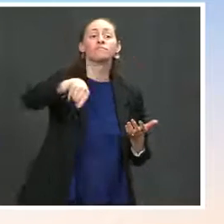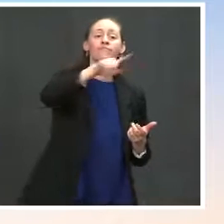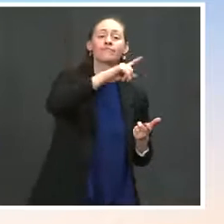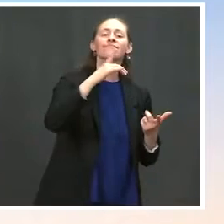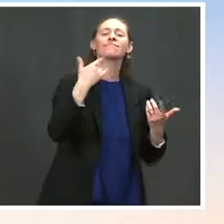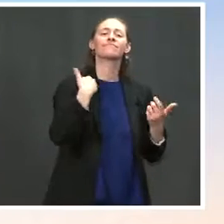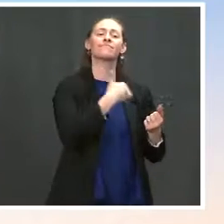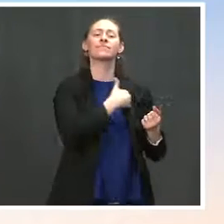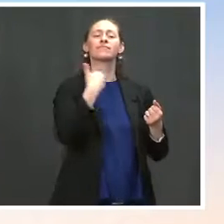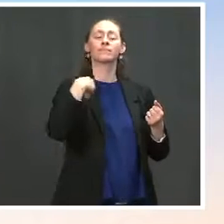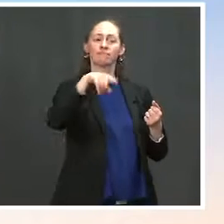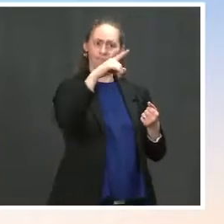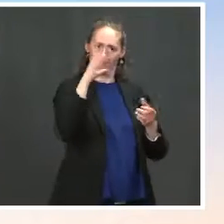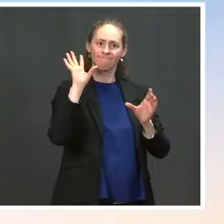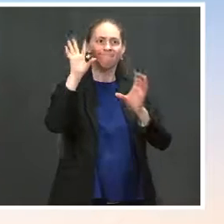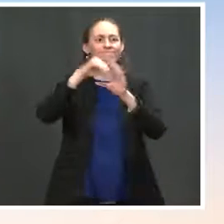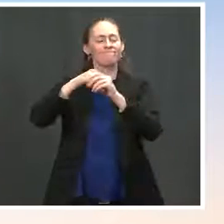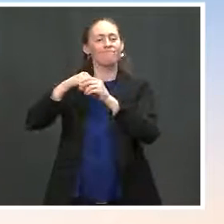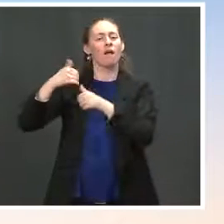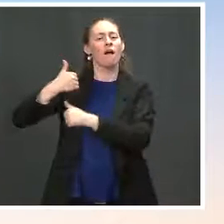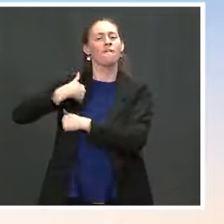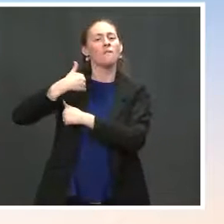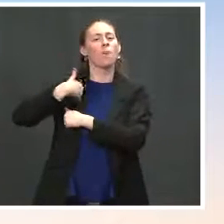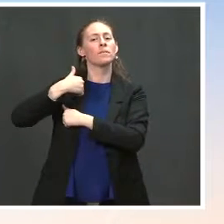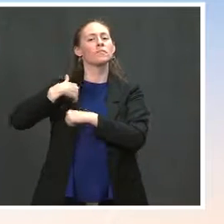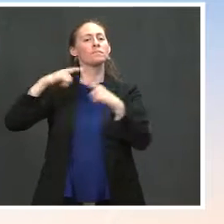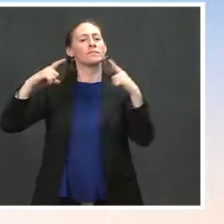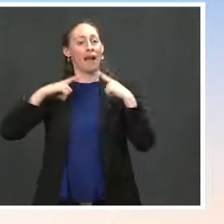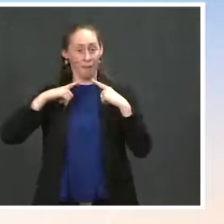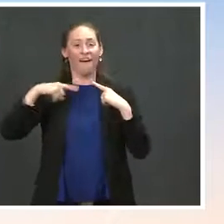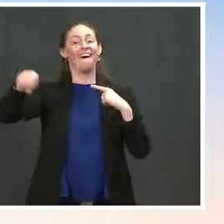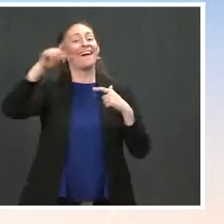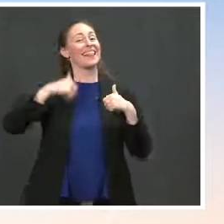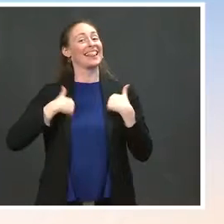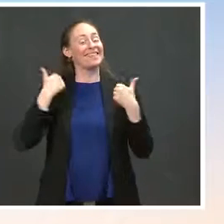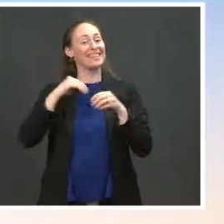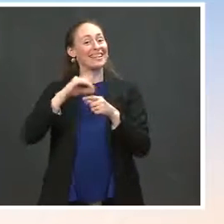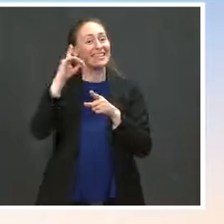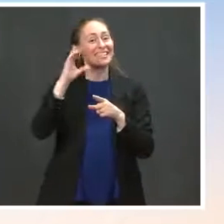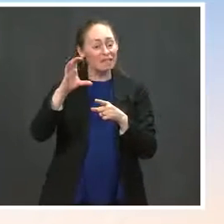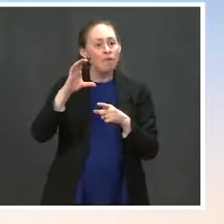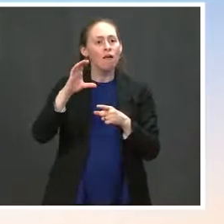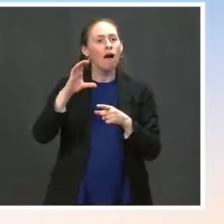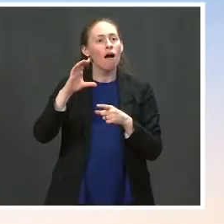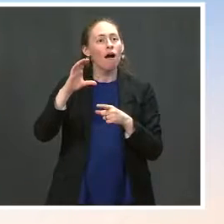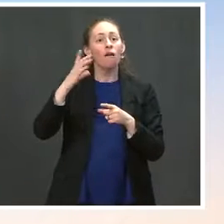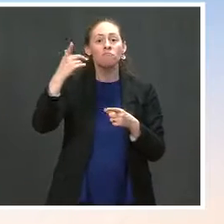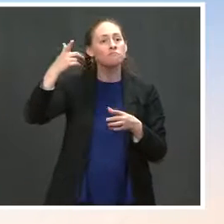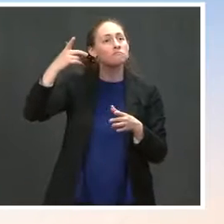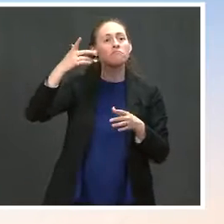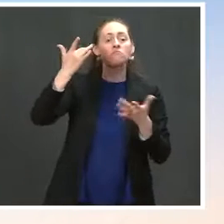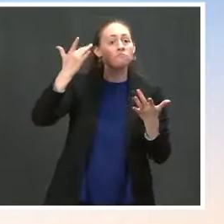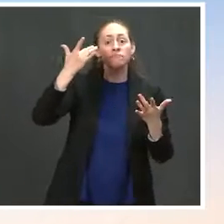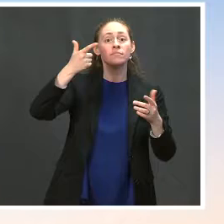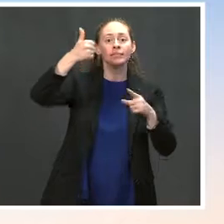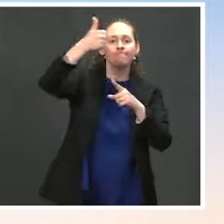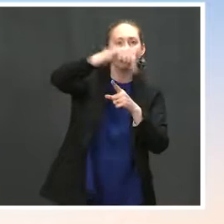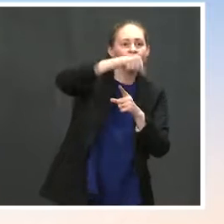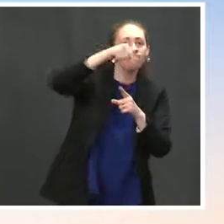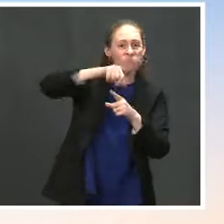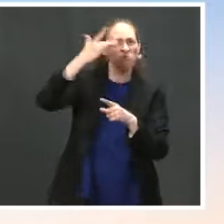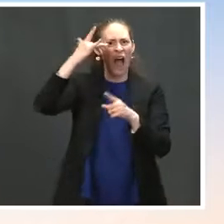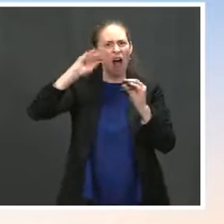armed forces, retired military, who of course live in the District of Columbia and are denied as a result of having the lack of